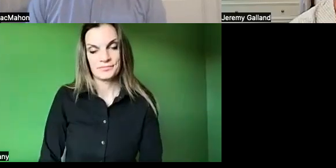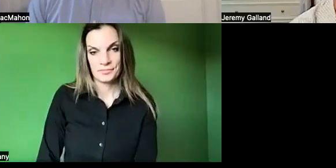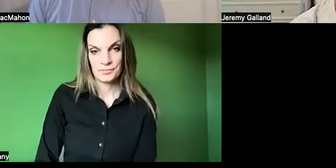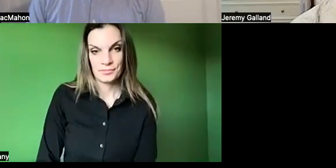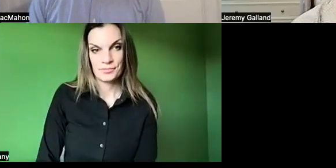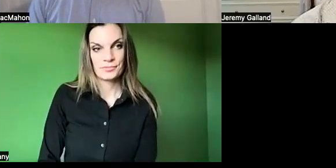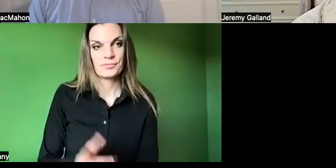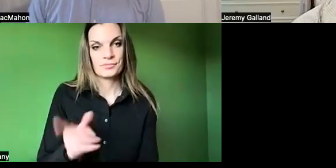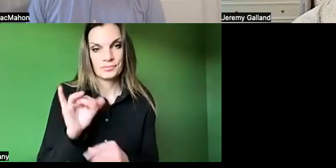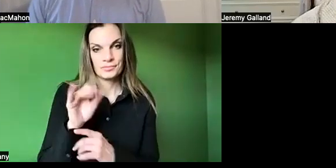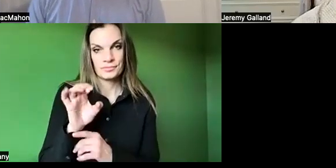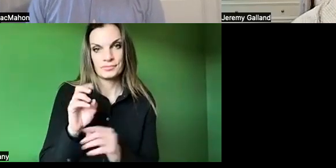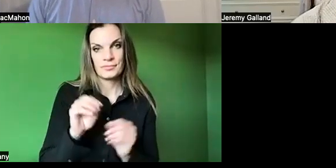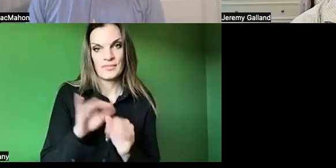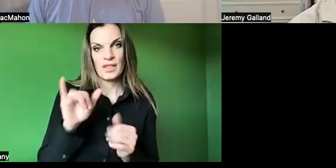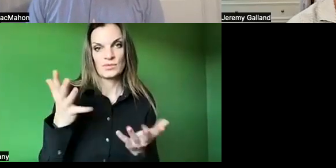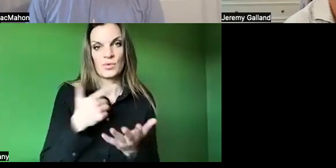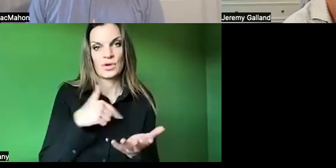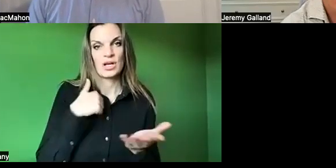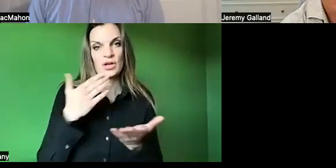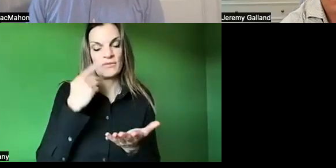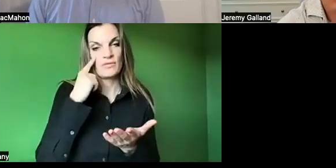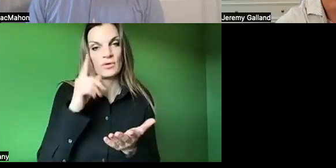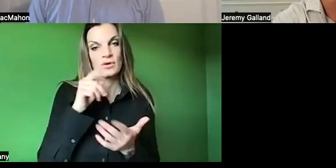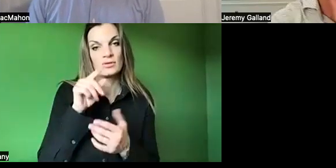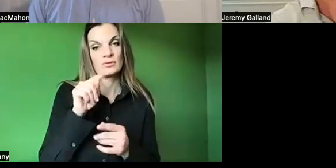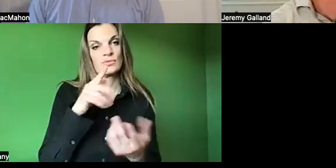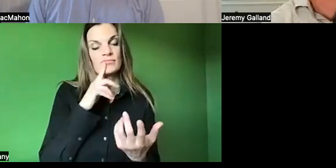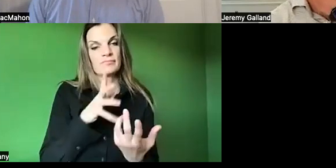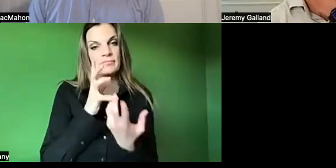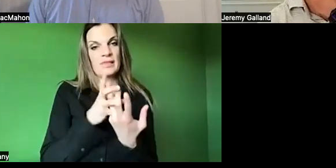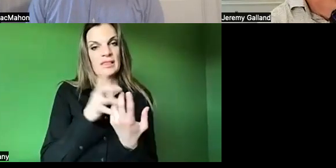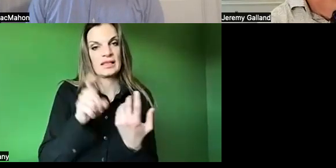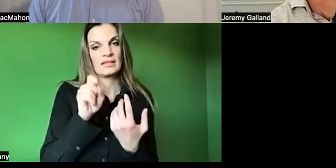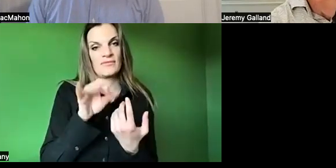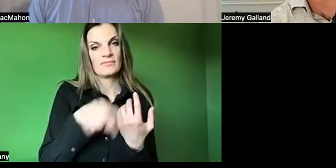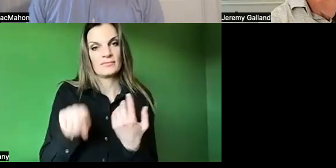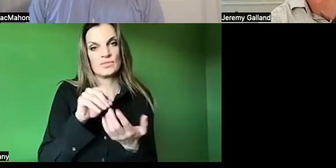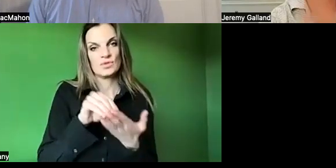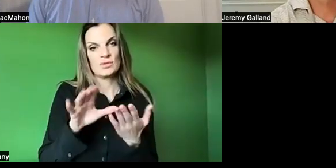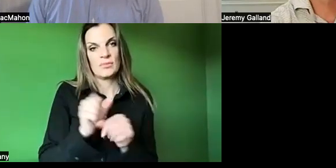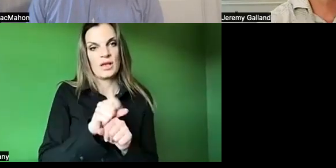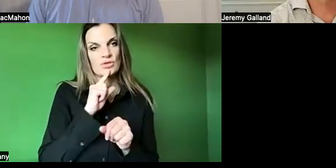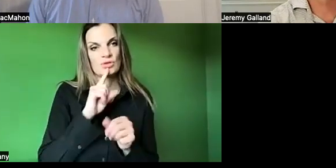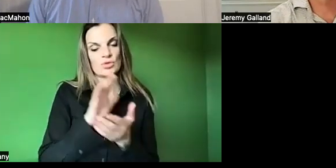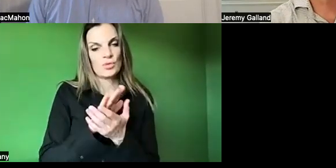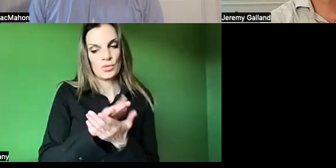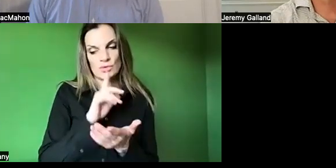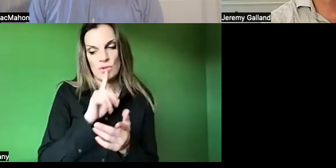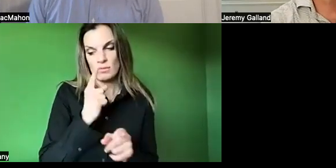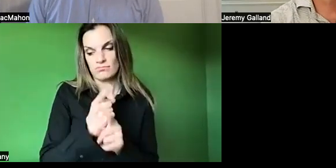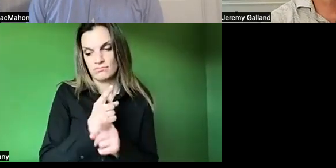Well, obviously, that's what we're here for, right? We're here to meet the needs of students, and we're here to make sure that schools are a place